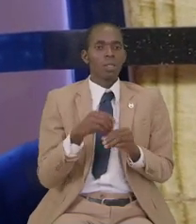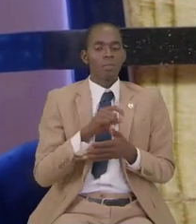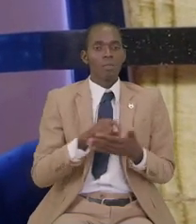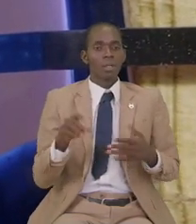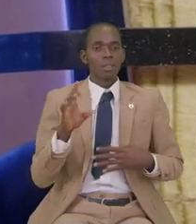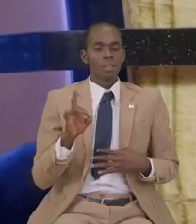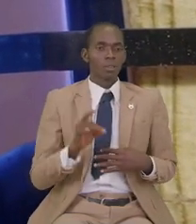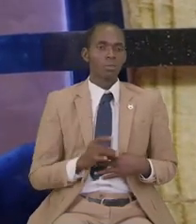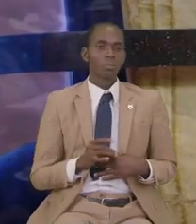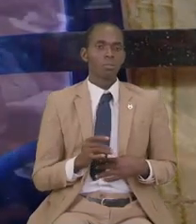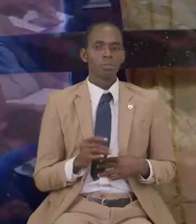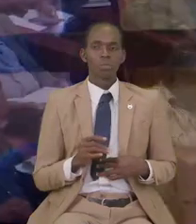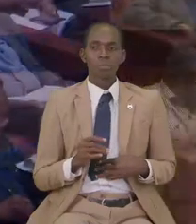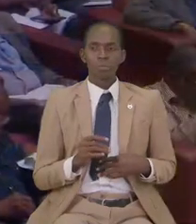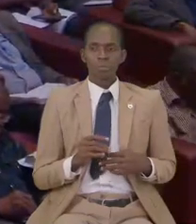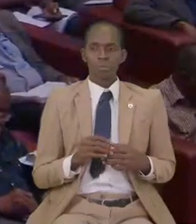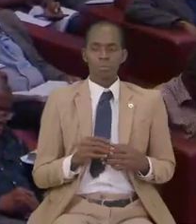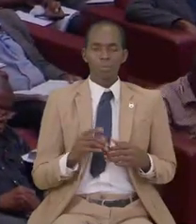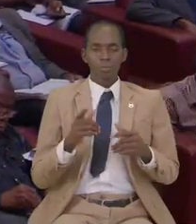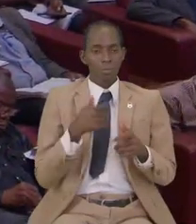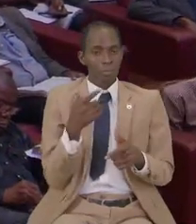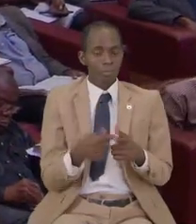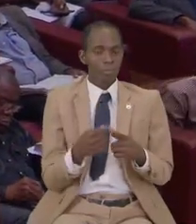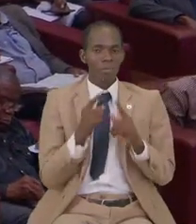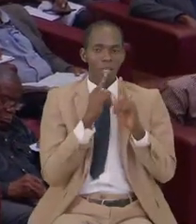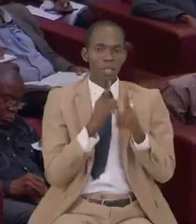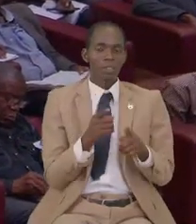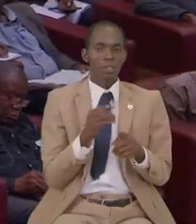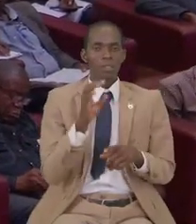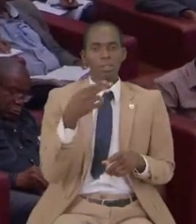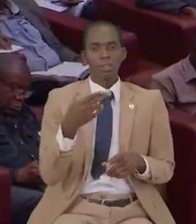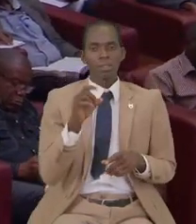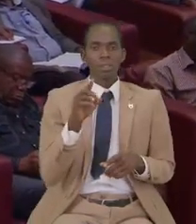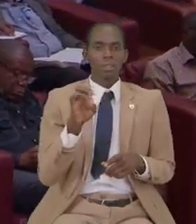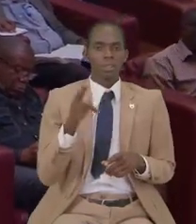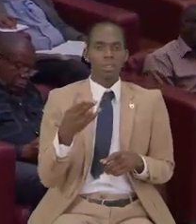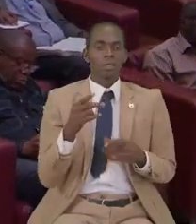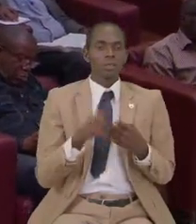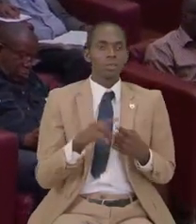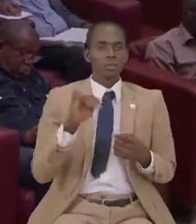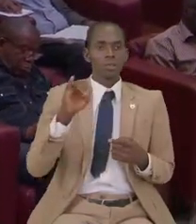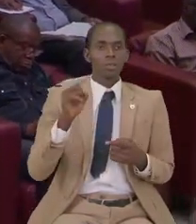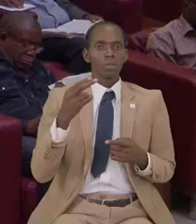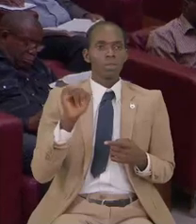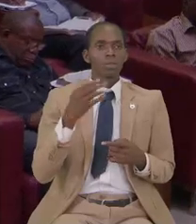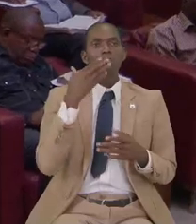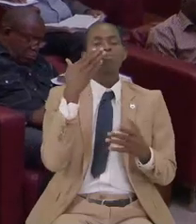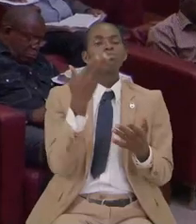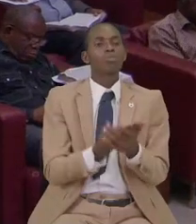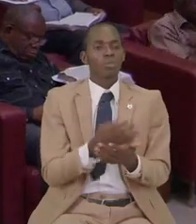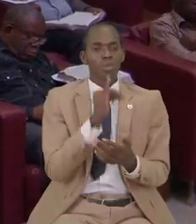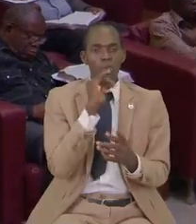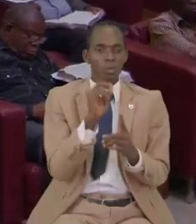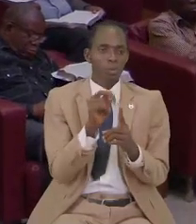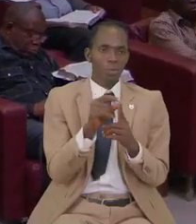It says in verse 8, then said Ezekiah to Isaiah, good in the word of the Lord. That's all